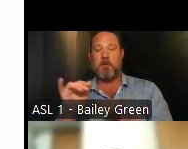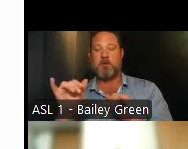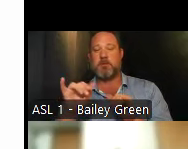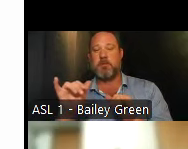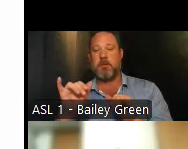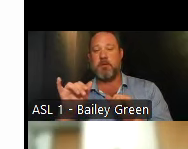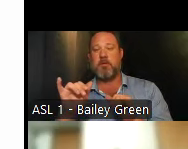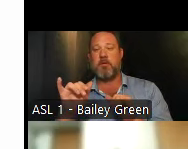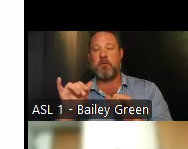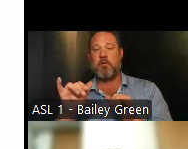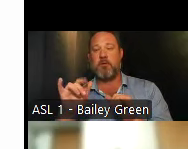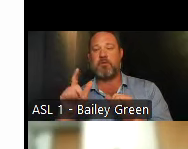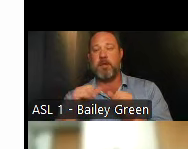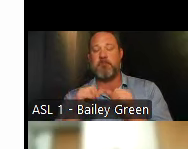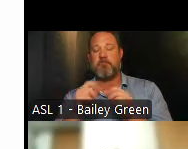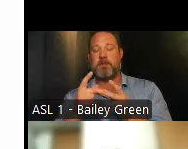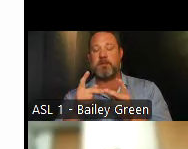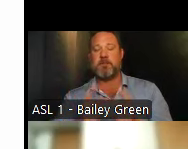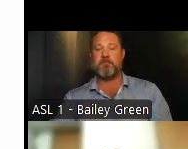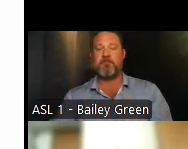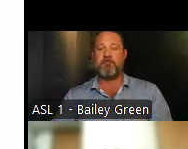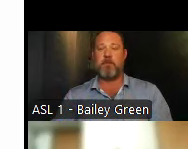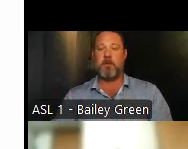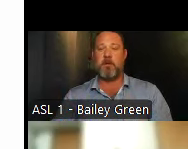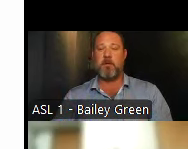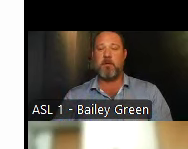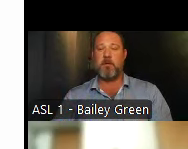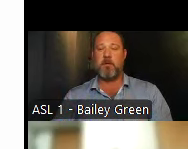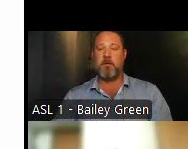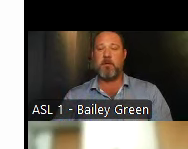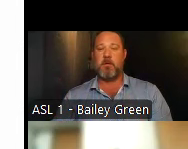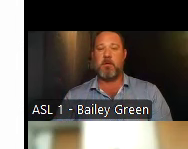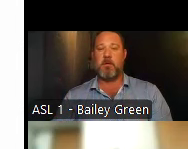play, so they've maintained their position. Move to the next slide.